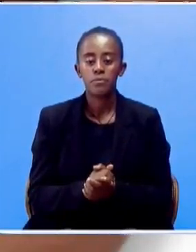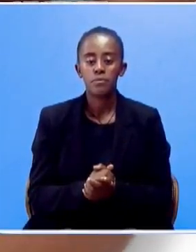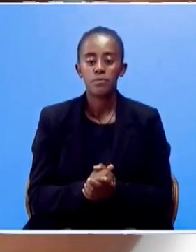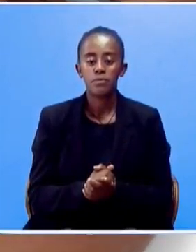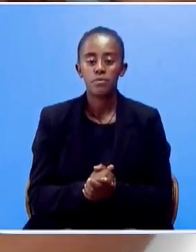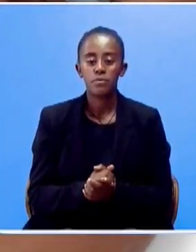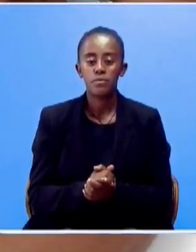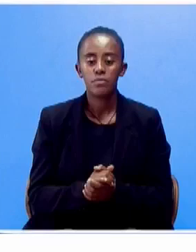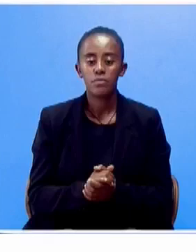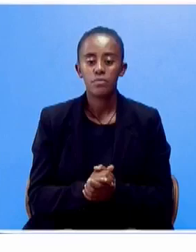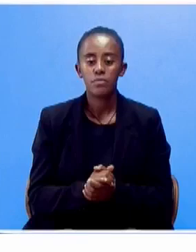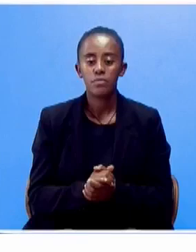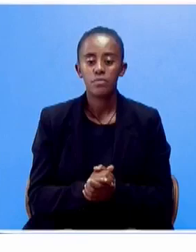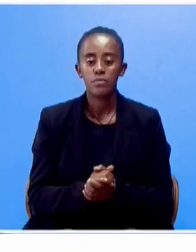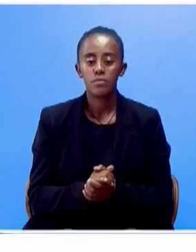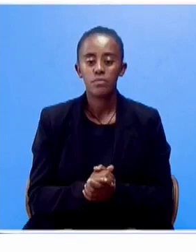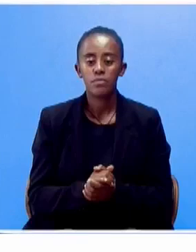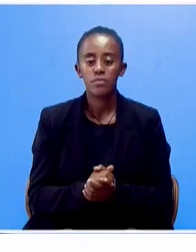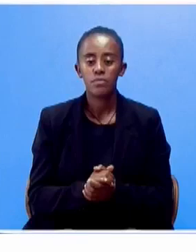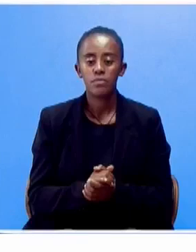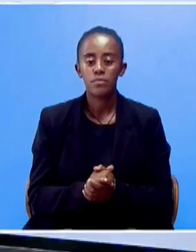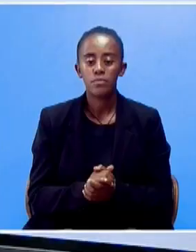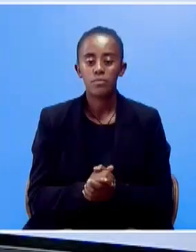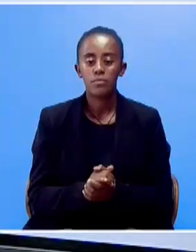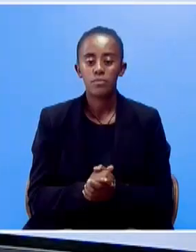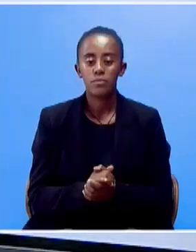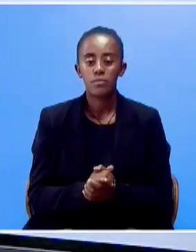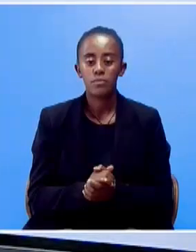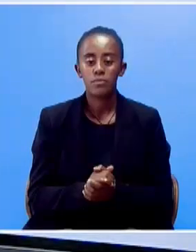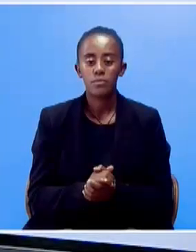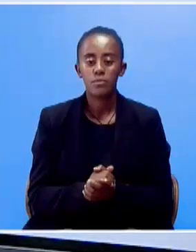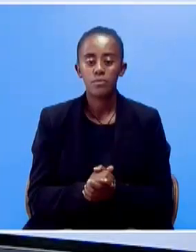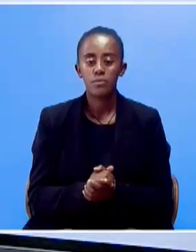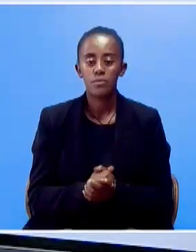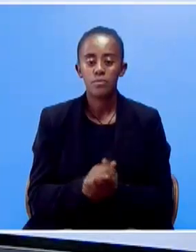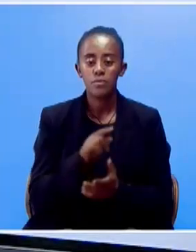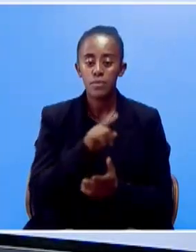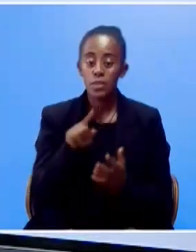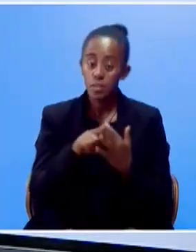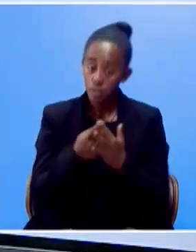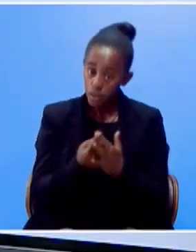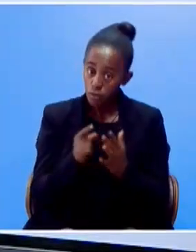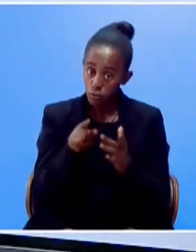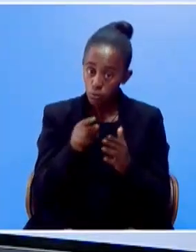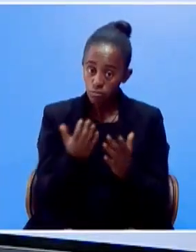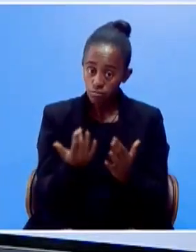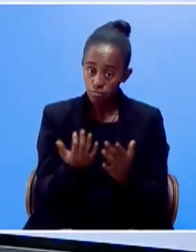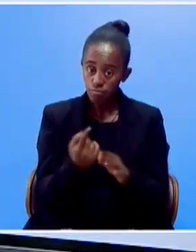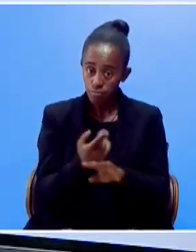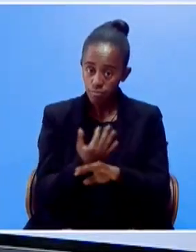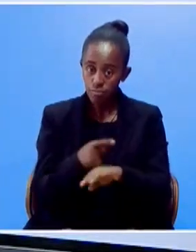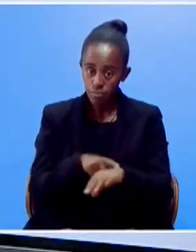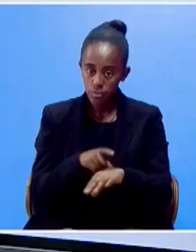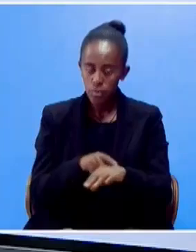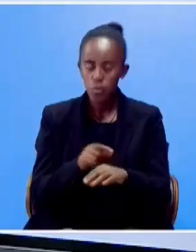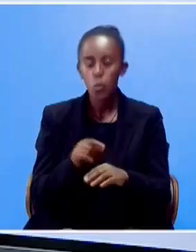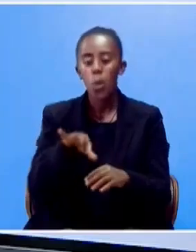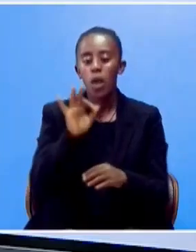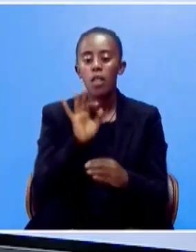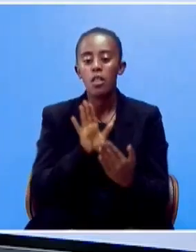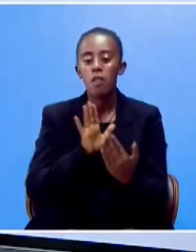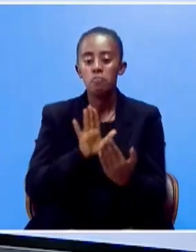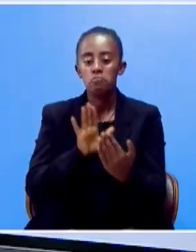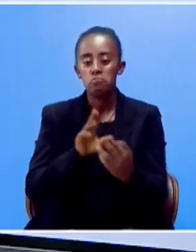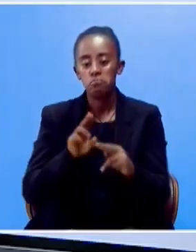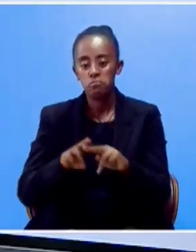A front seat. All right? Since you came early, you get a front seat. This